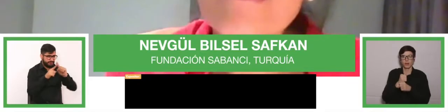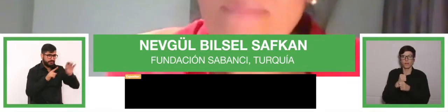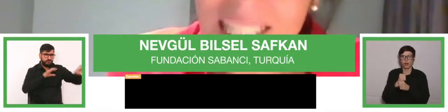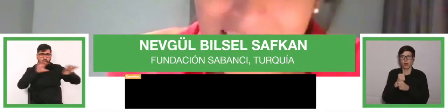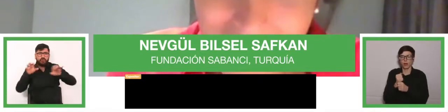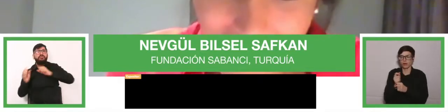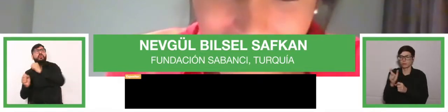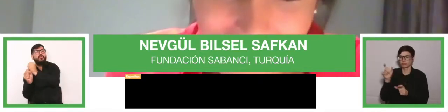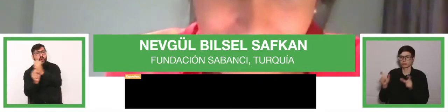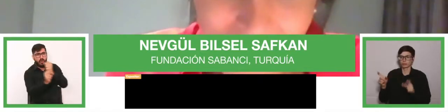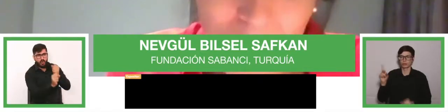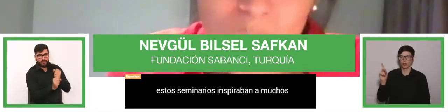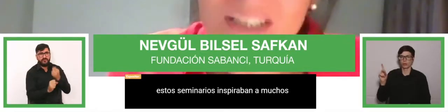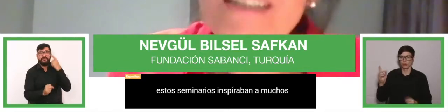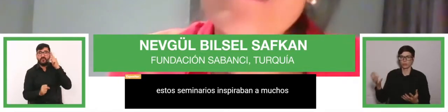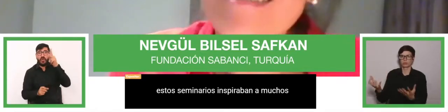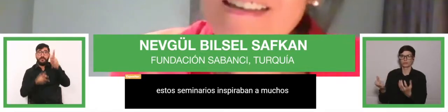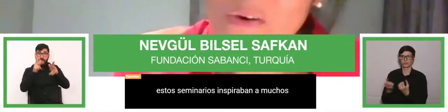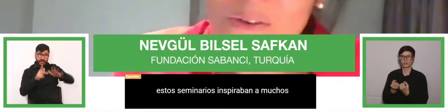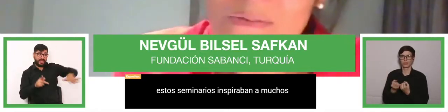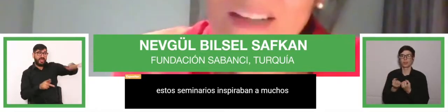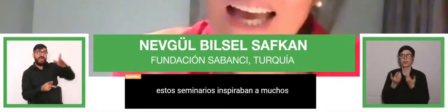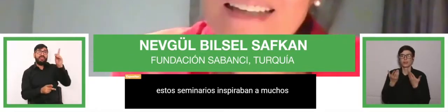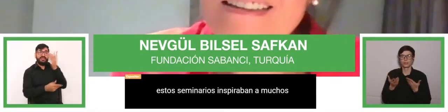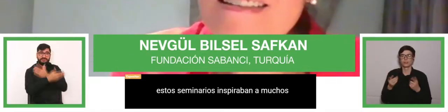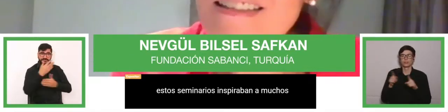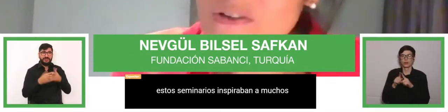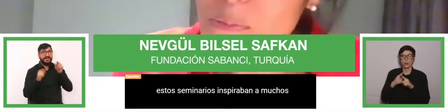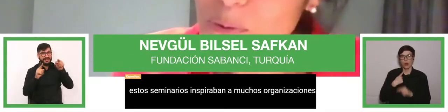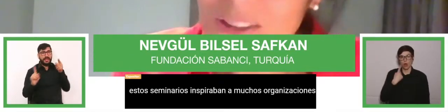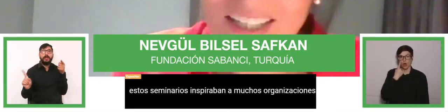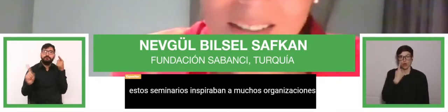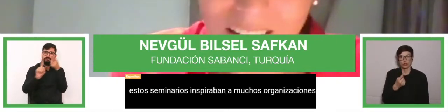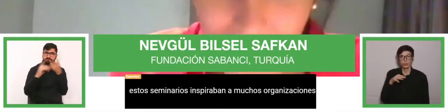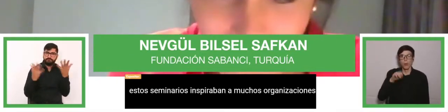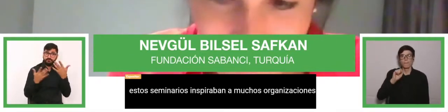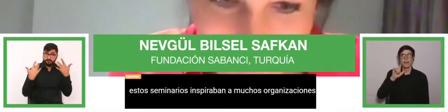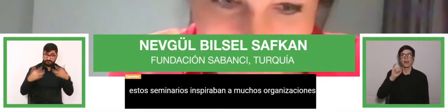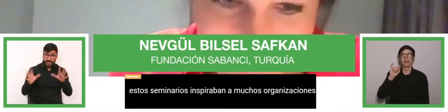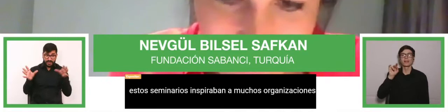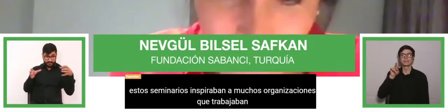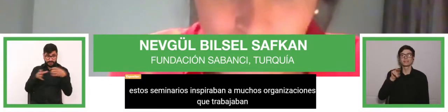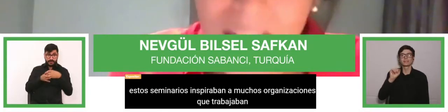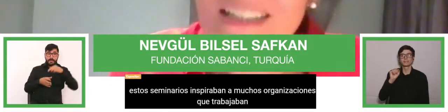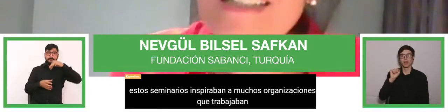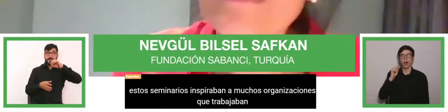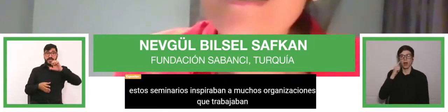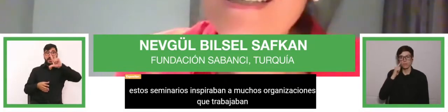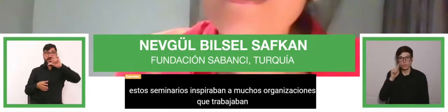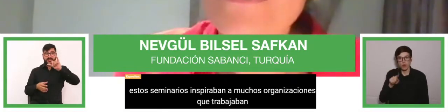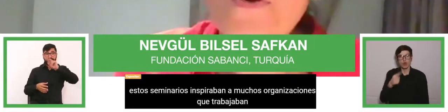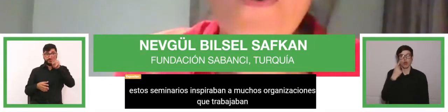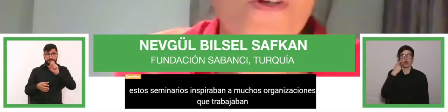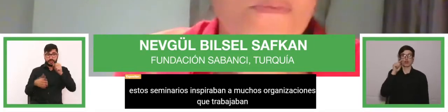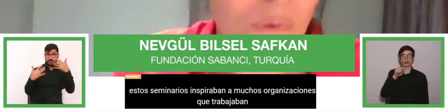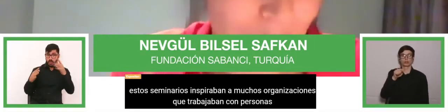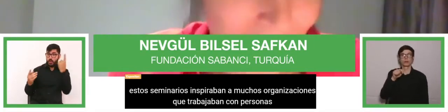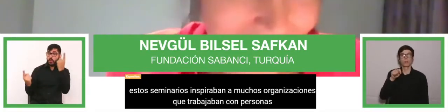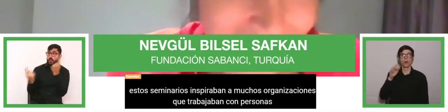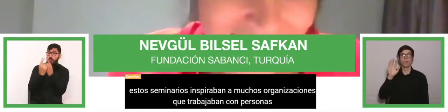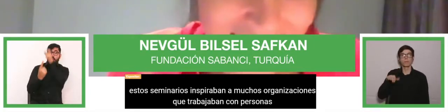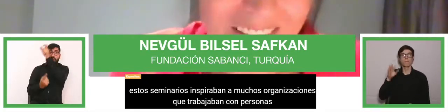We met Melissa 2 years ago at the Zero Project conference. When listening to